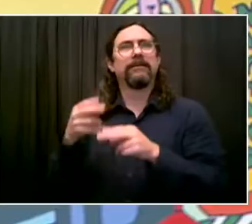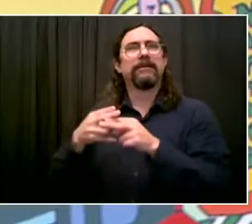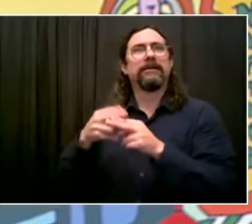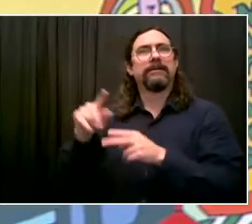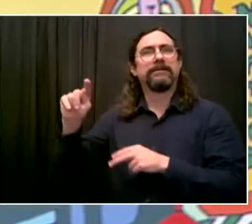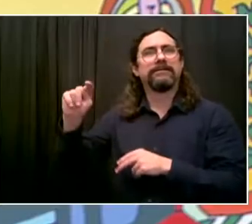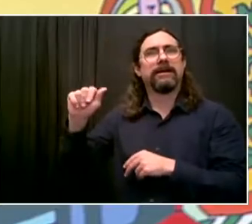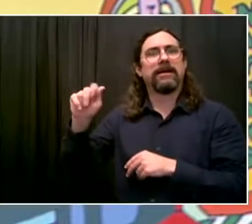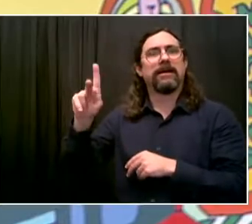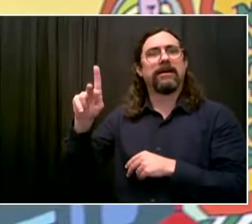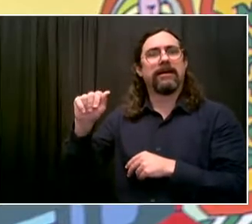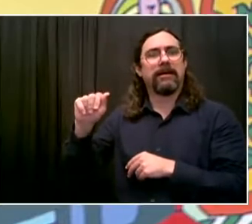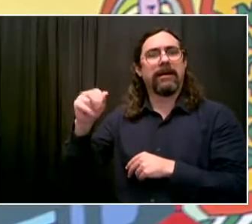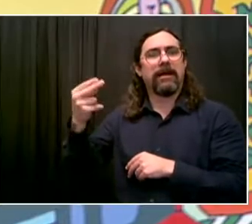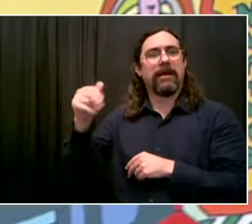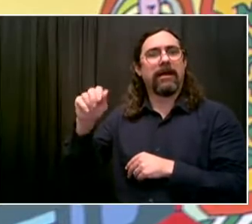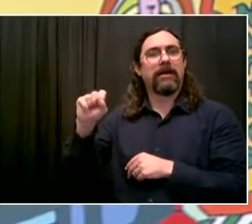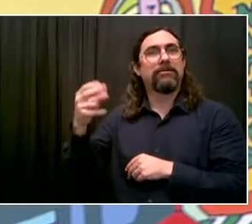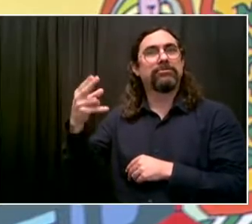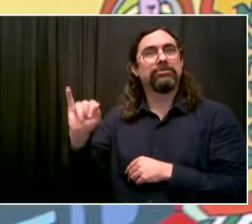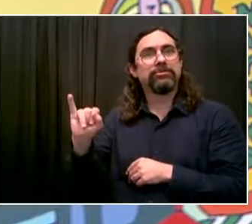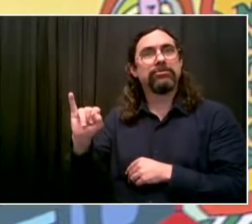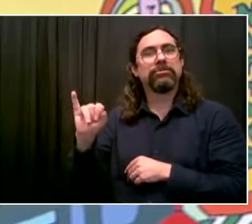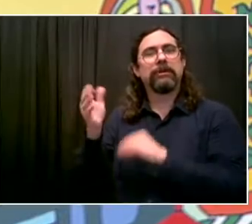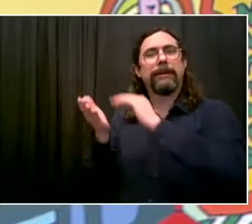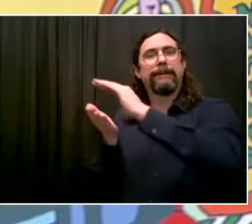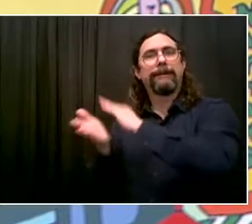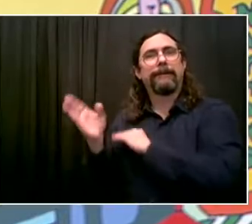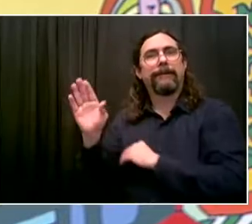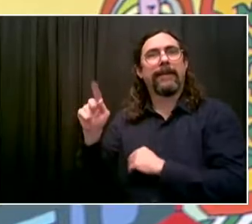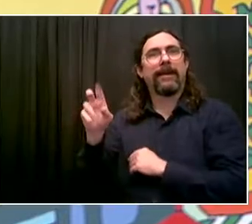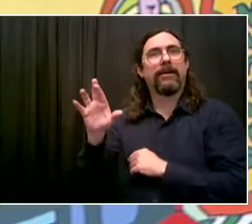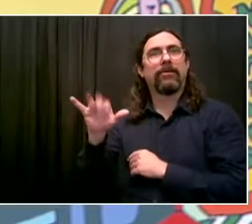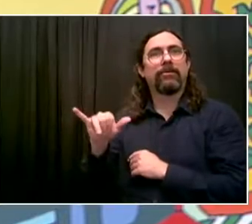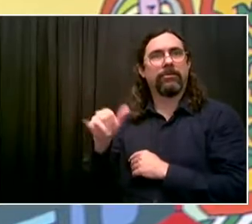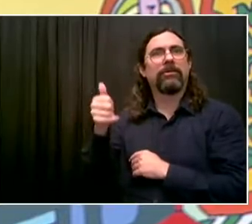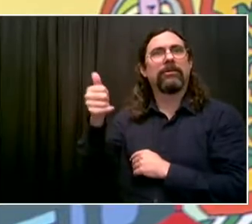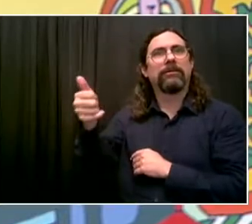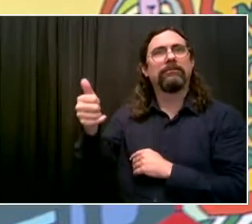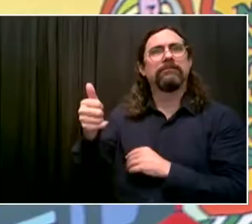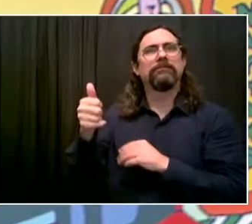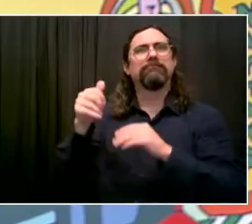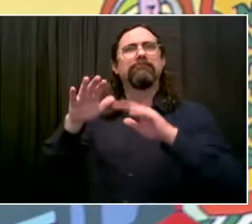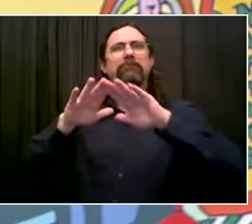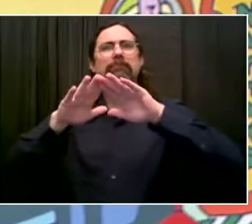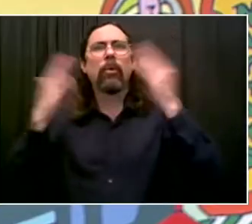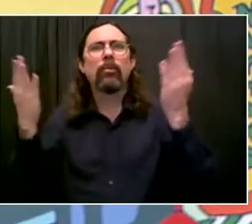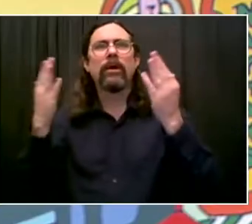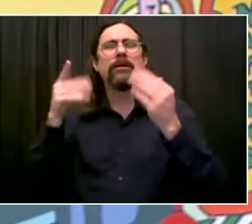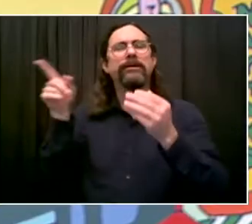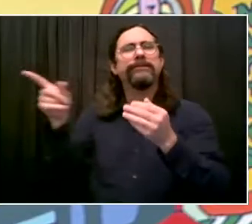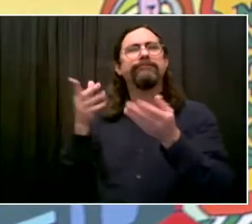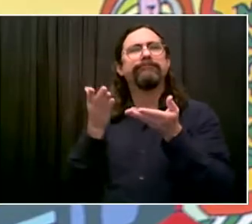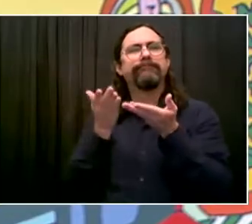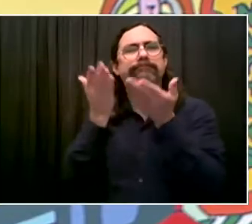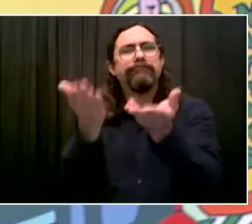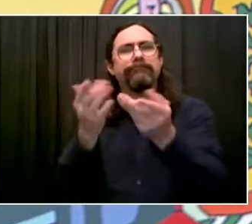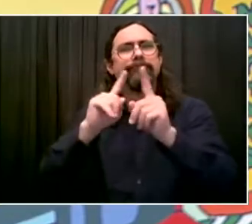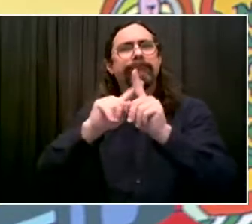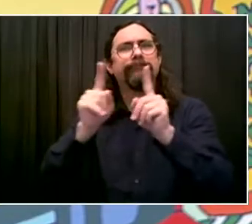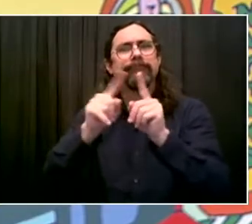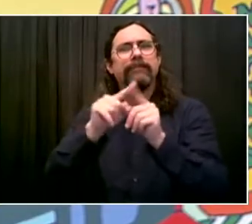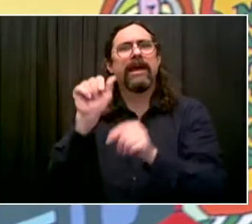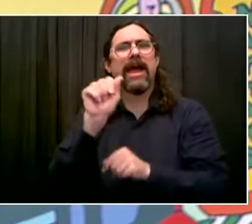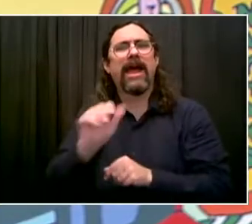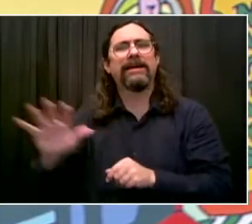for creative pastries and desserts, particularly matcha desserts like the green tea crepe. And we'll do a